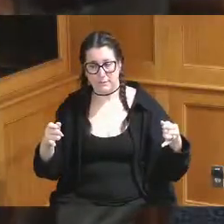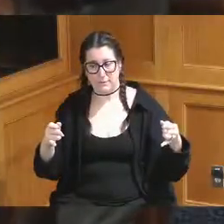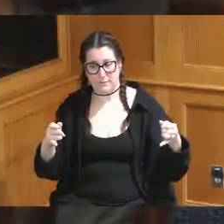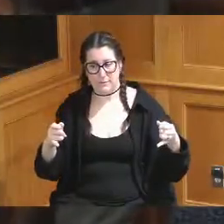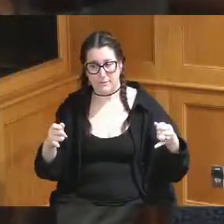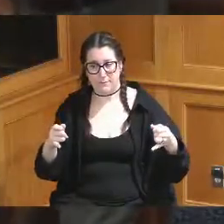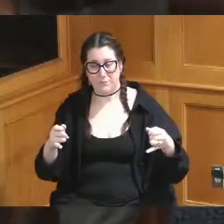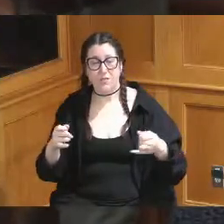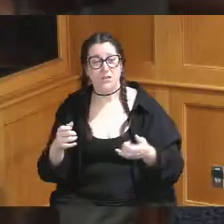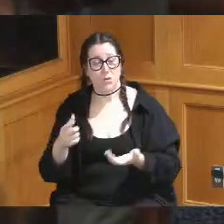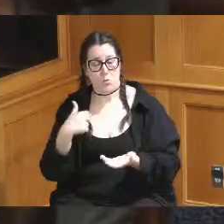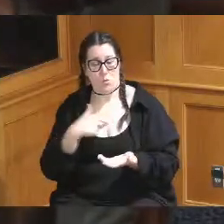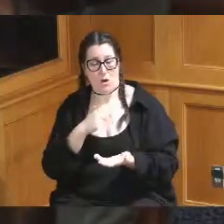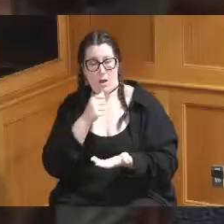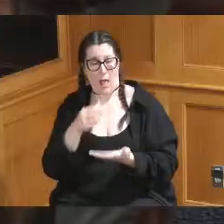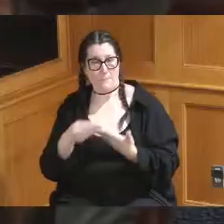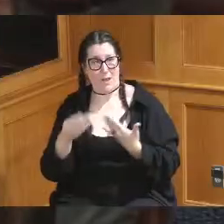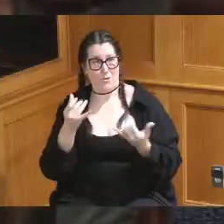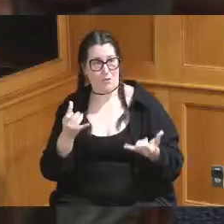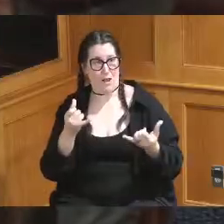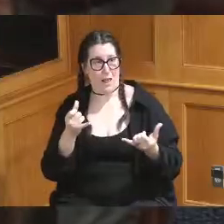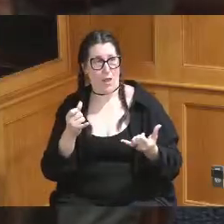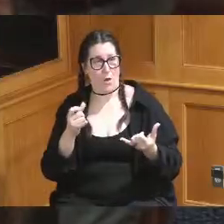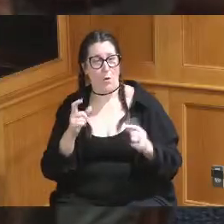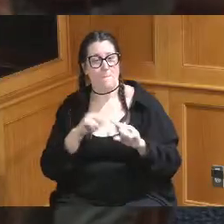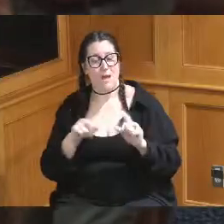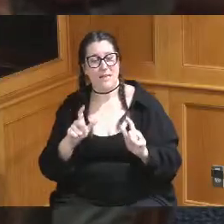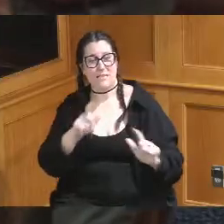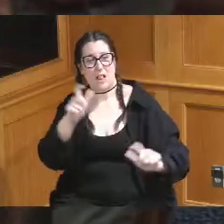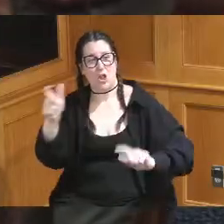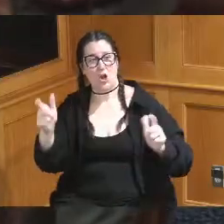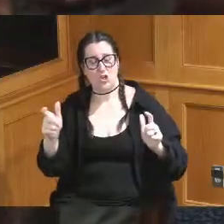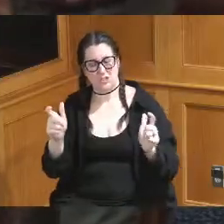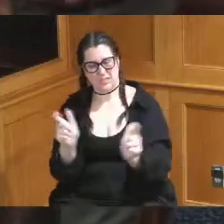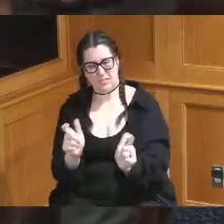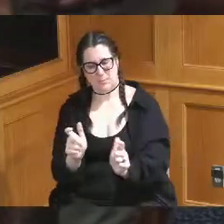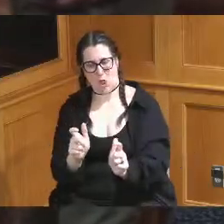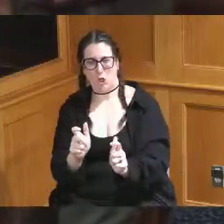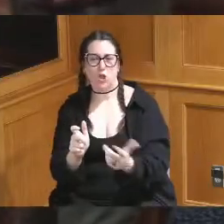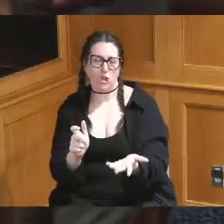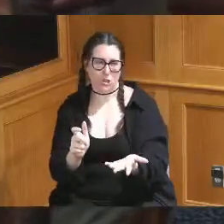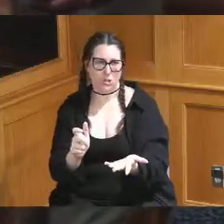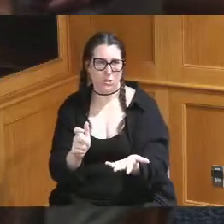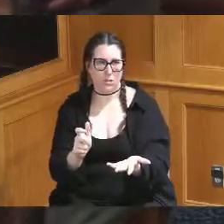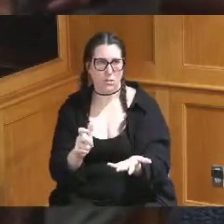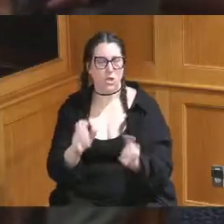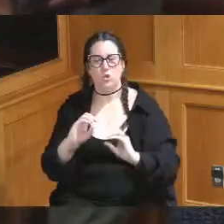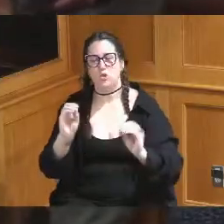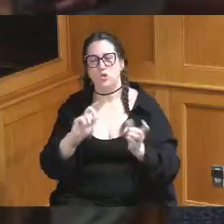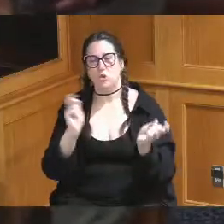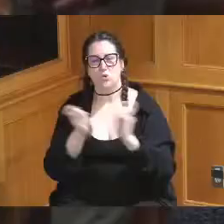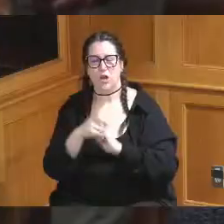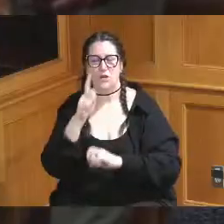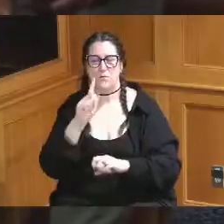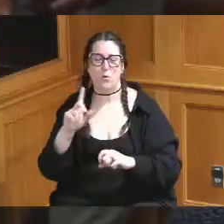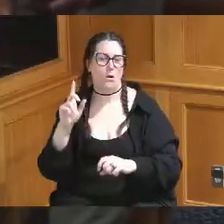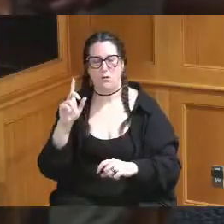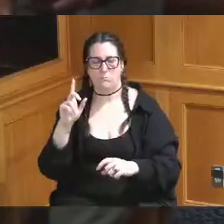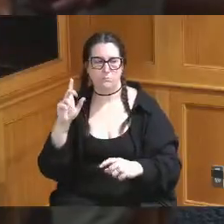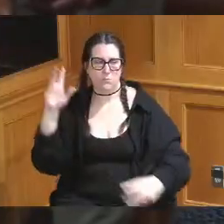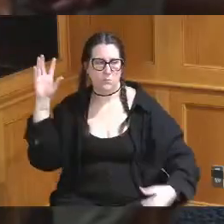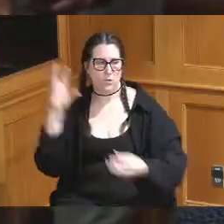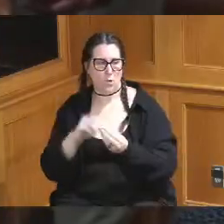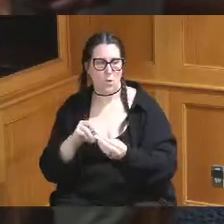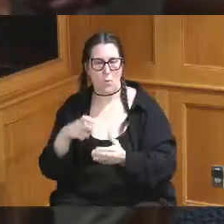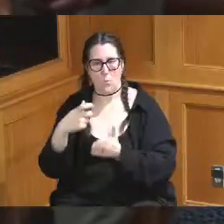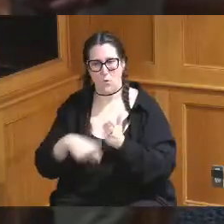buying right now is a little larger. The piece that we are is a little smaller. So no change to the overall price tag, assuming we eventually